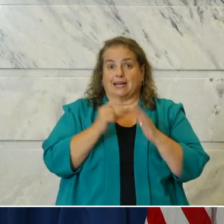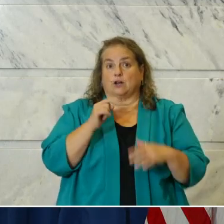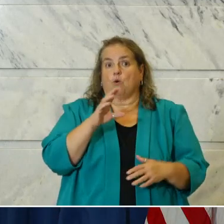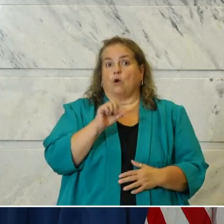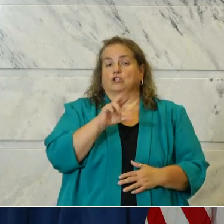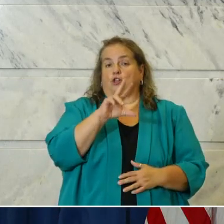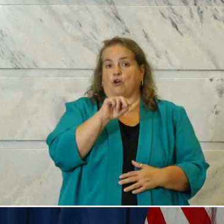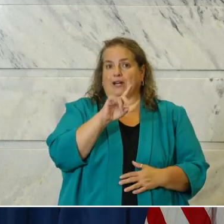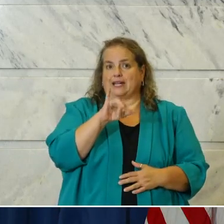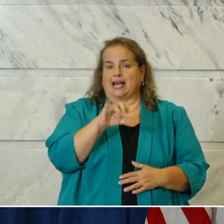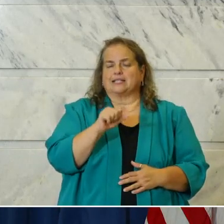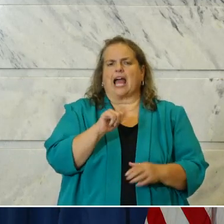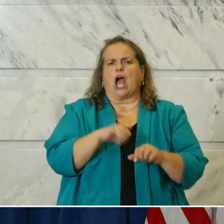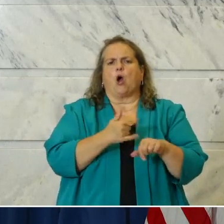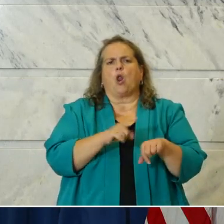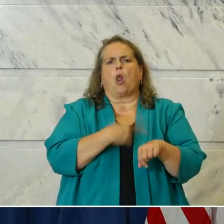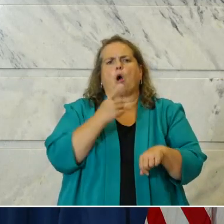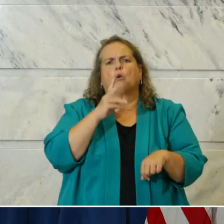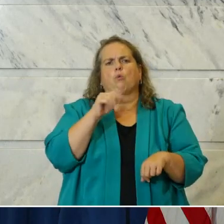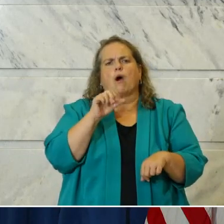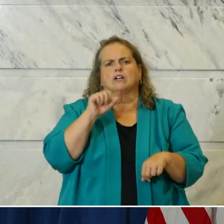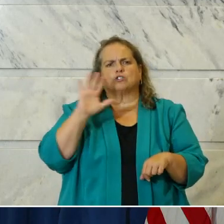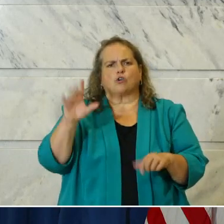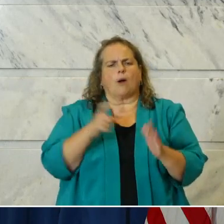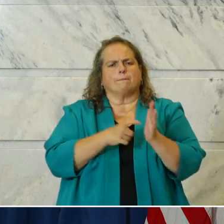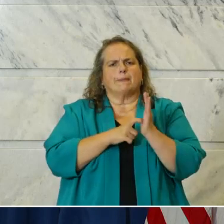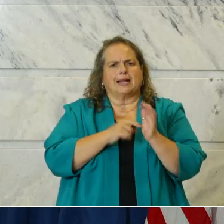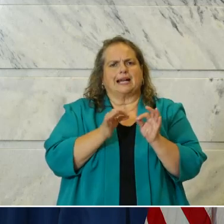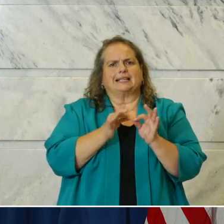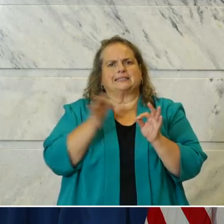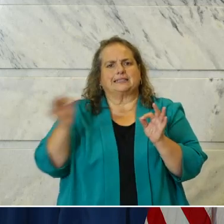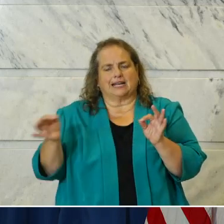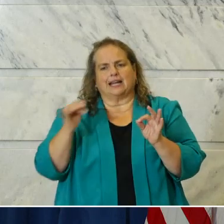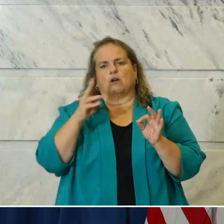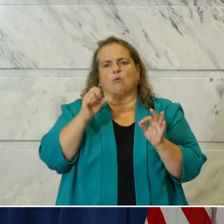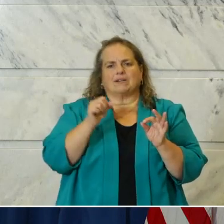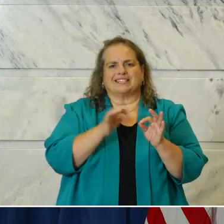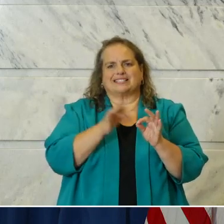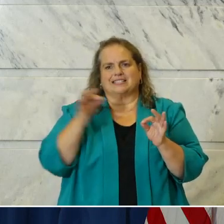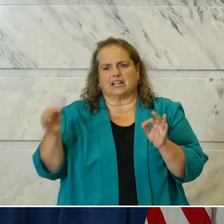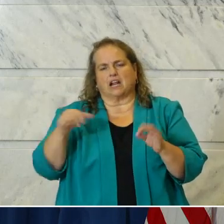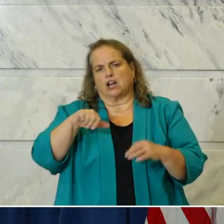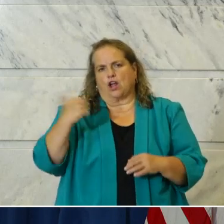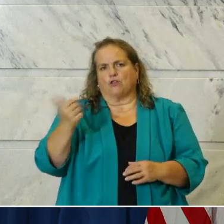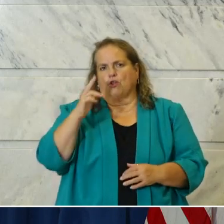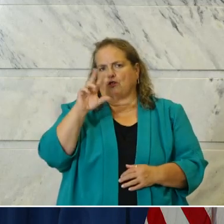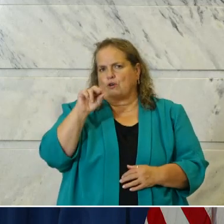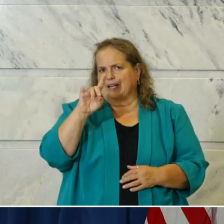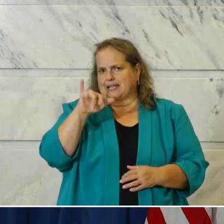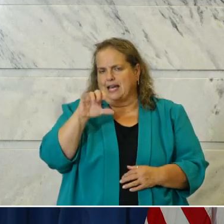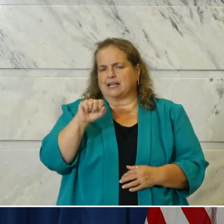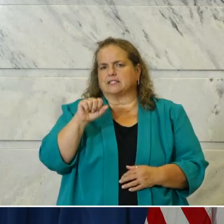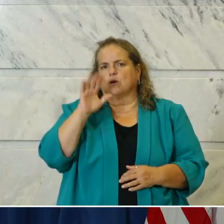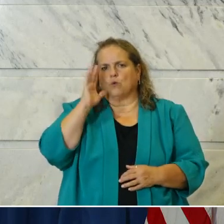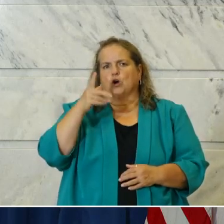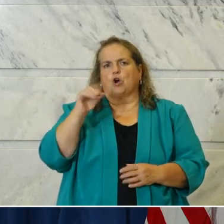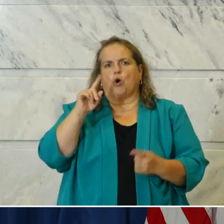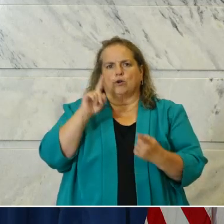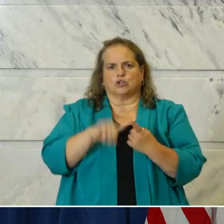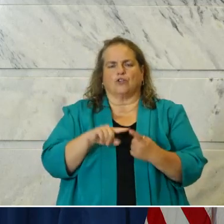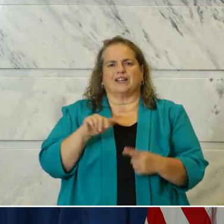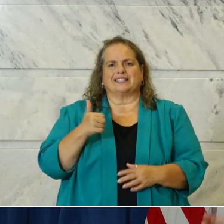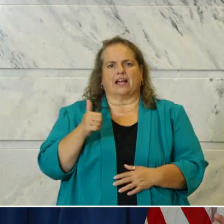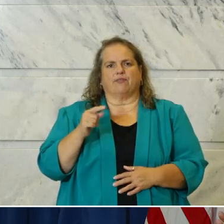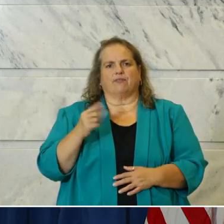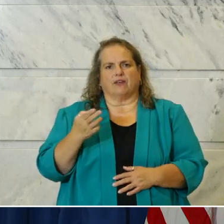was extended another 30 days. I believe it goes through the 10th. I think that's right.